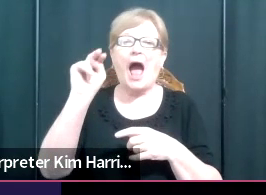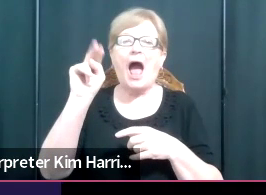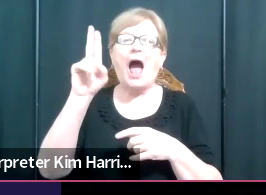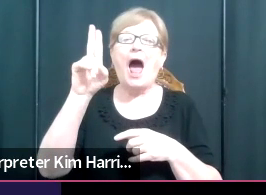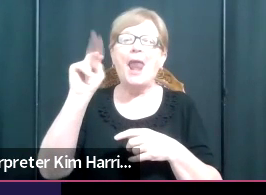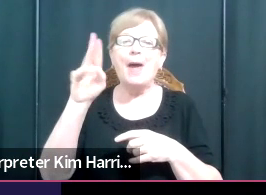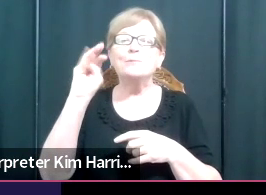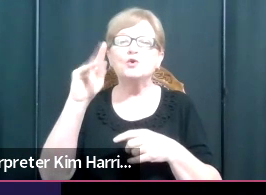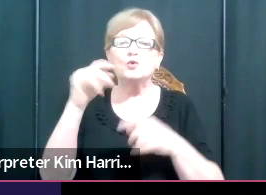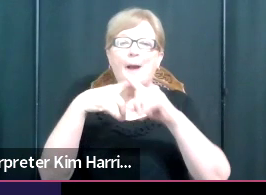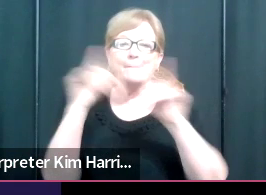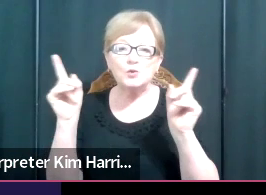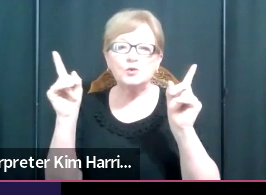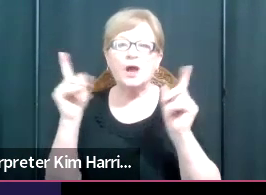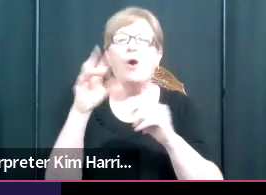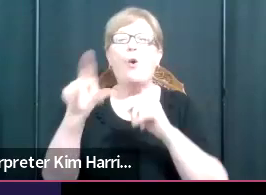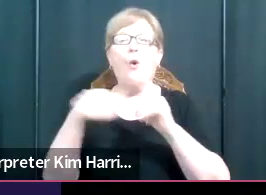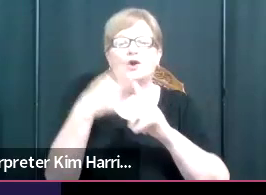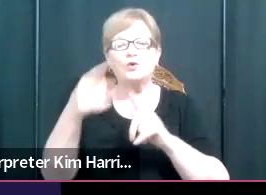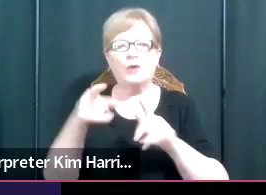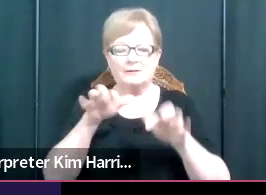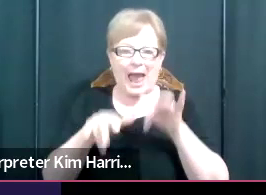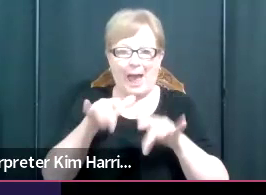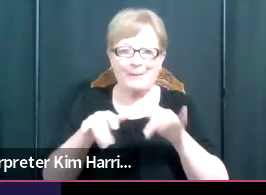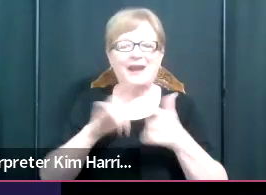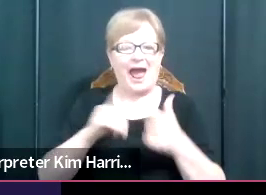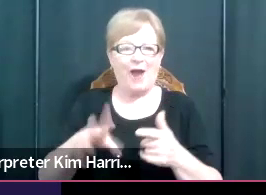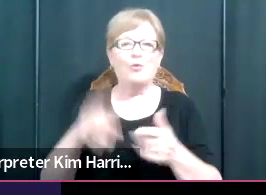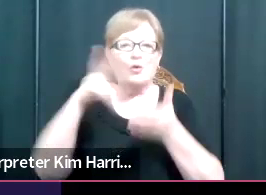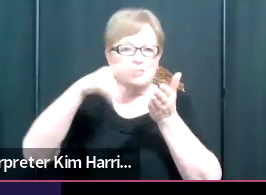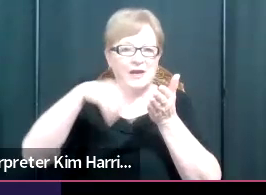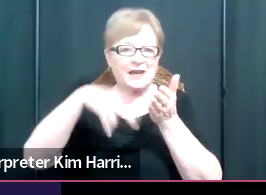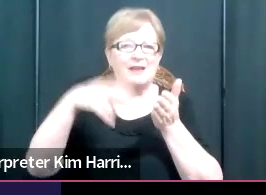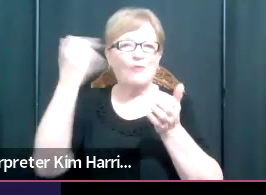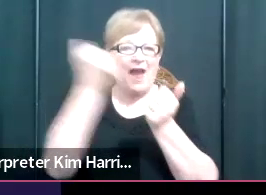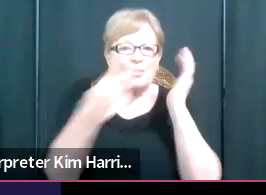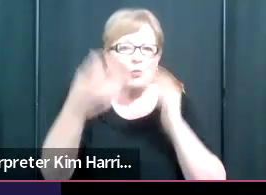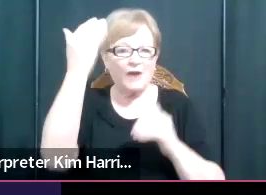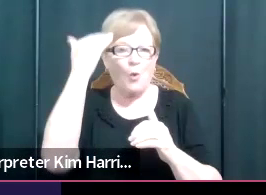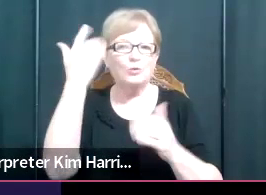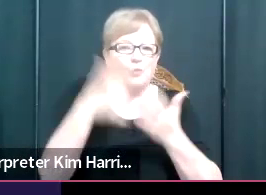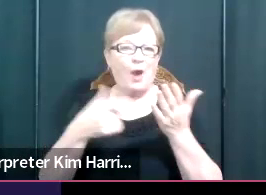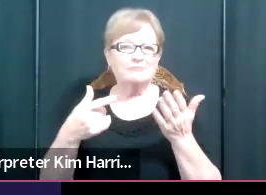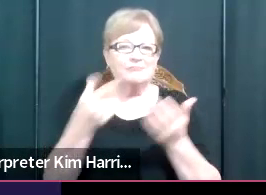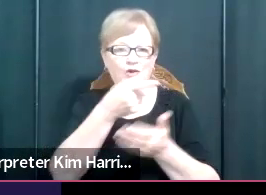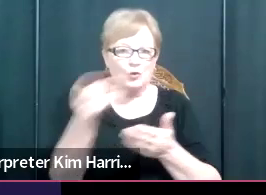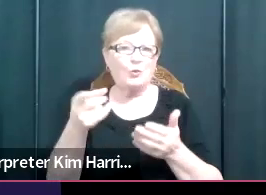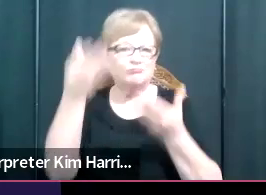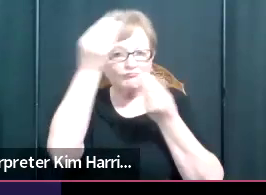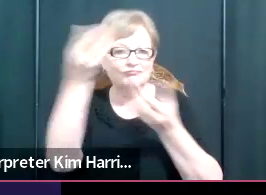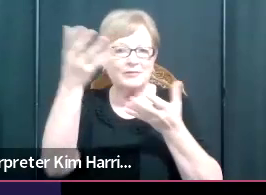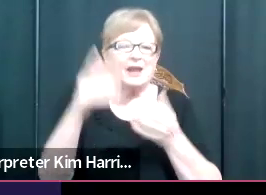if you prefer to type in the chat, I'll be reading anything that goes in the chat out loud to make everything as accessible as possible. We have a